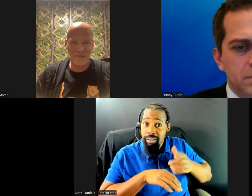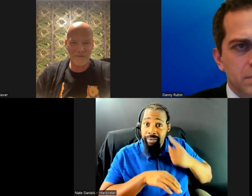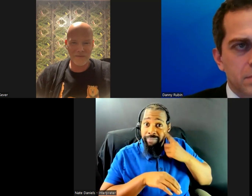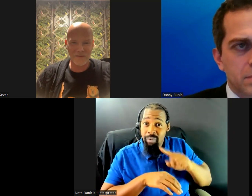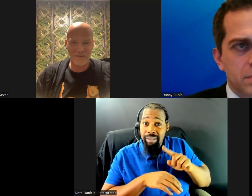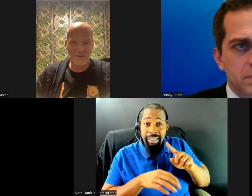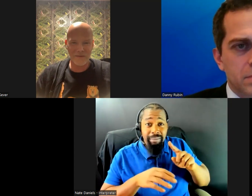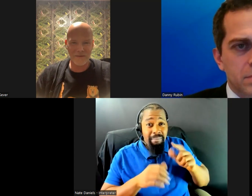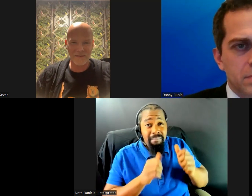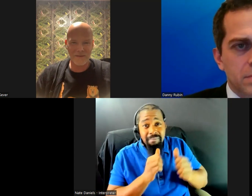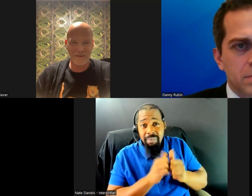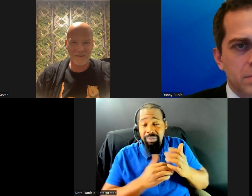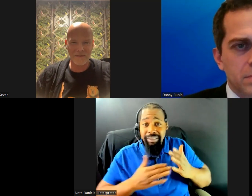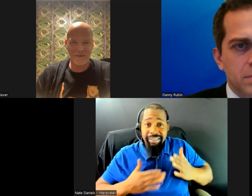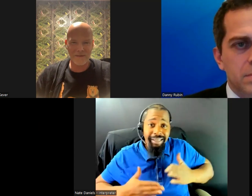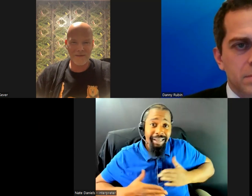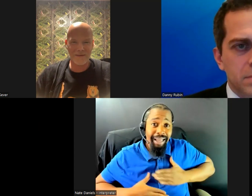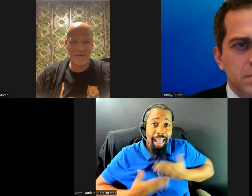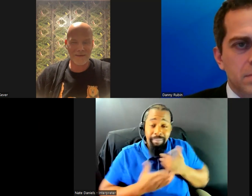life,